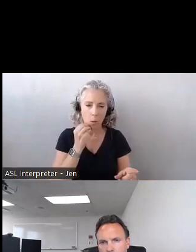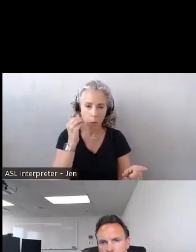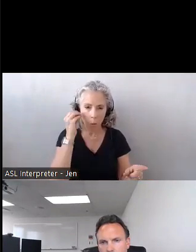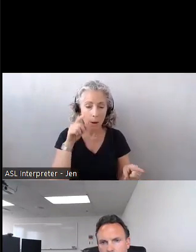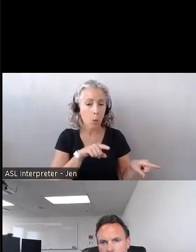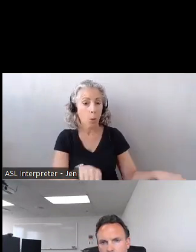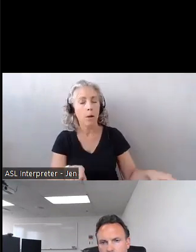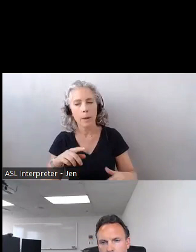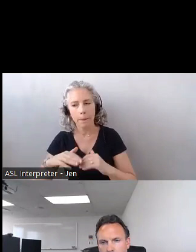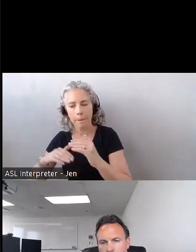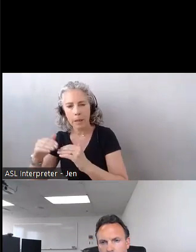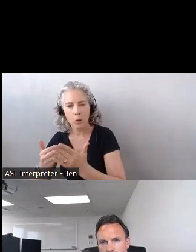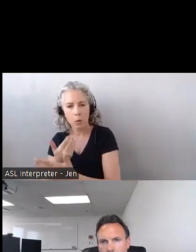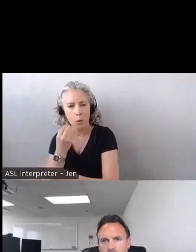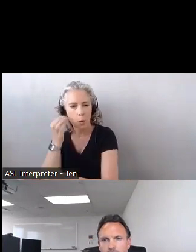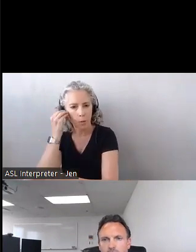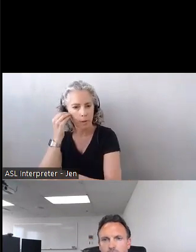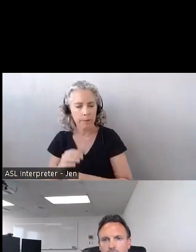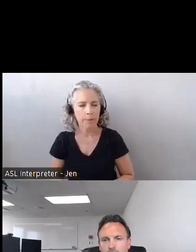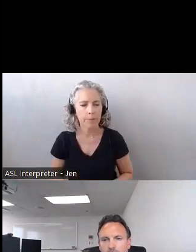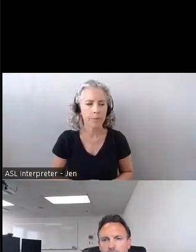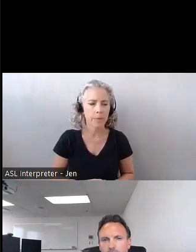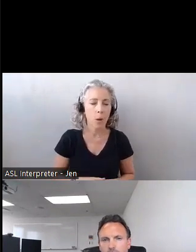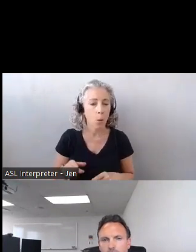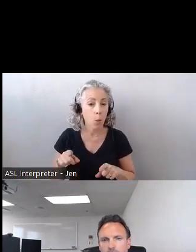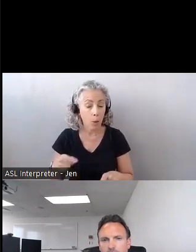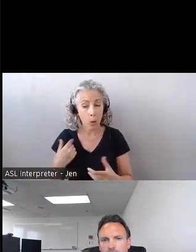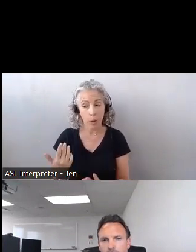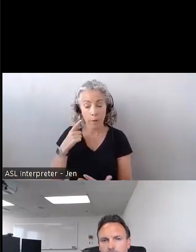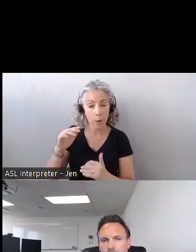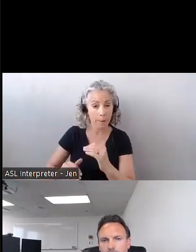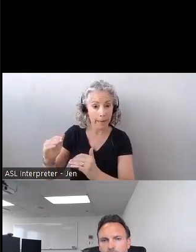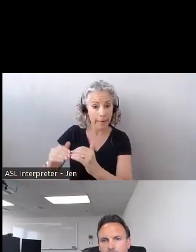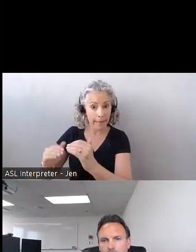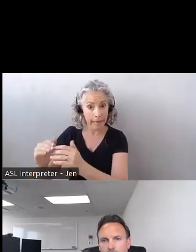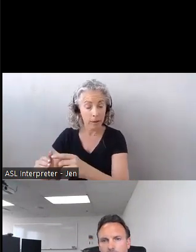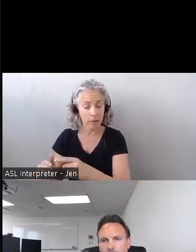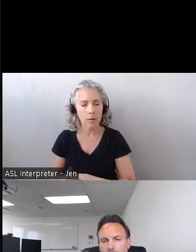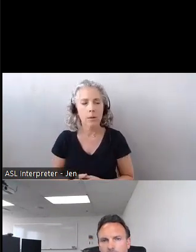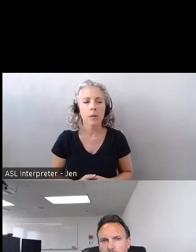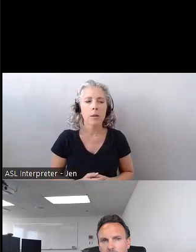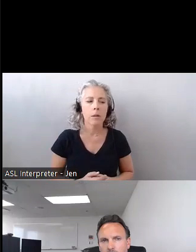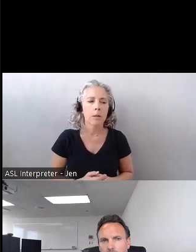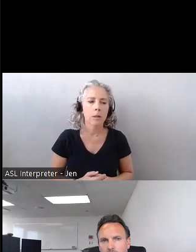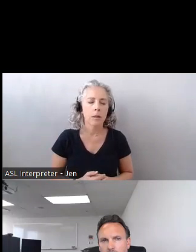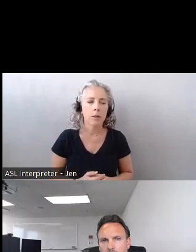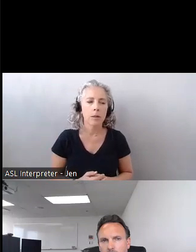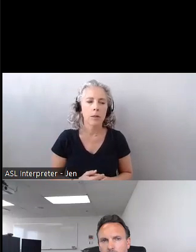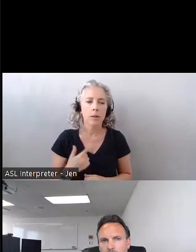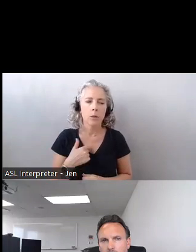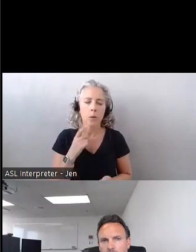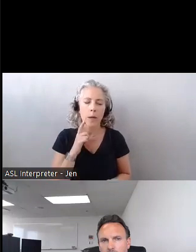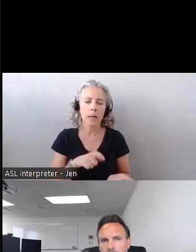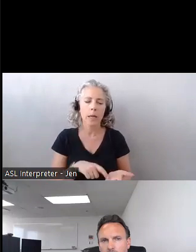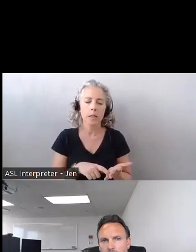So so in the meantime, and always, it's not just in the meantime, we recognize that we